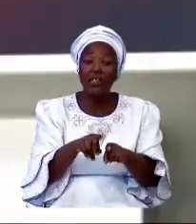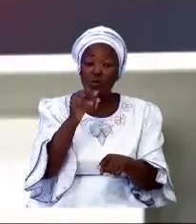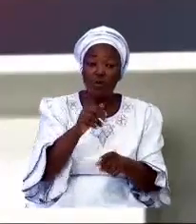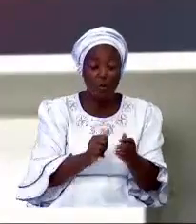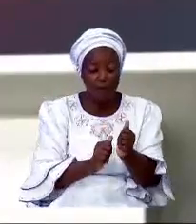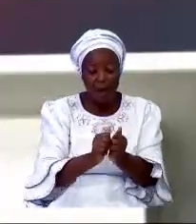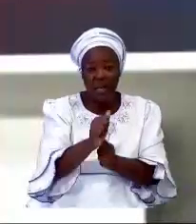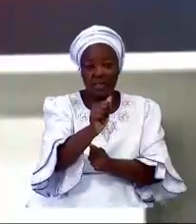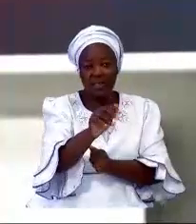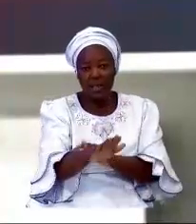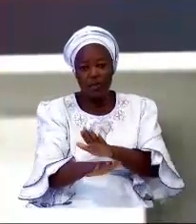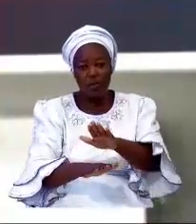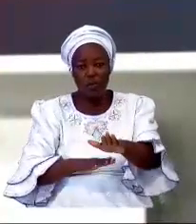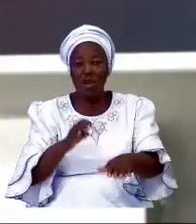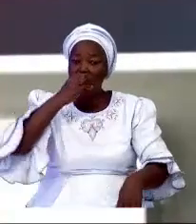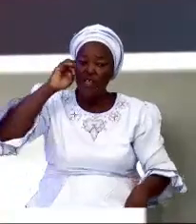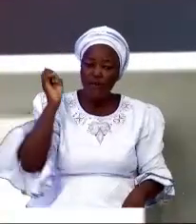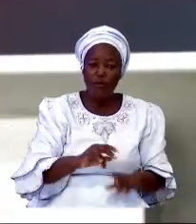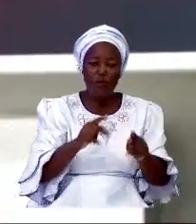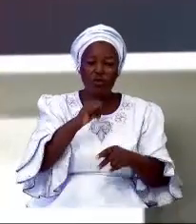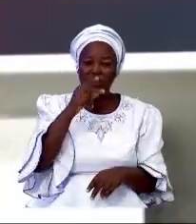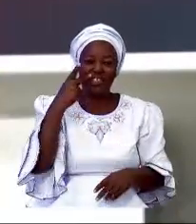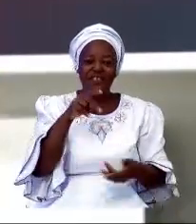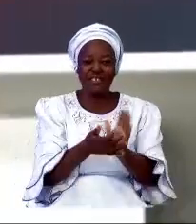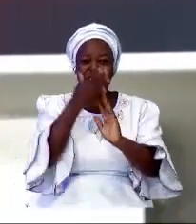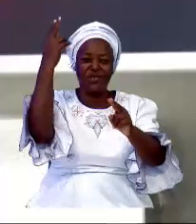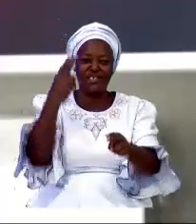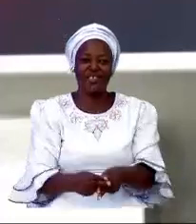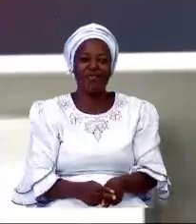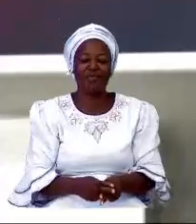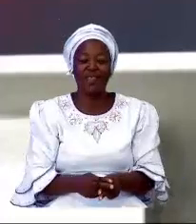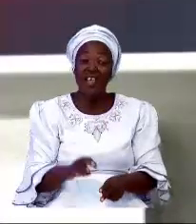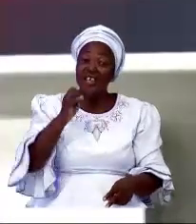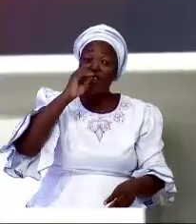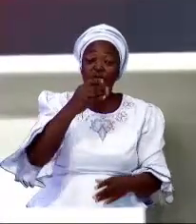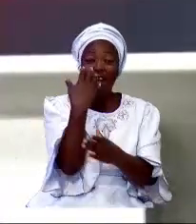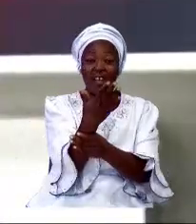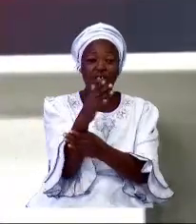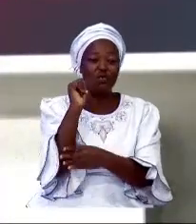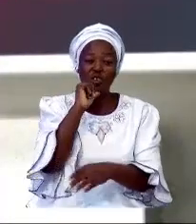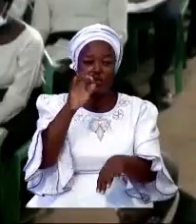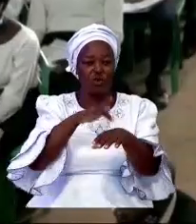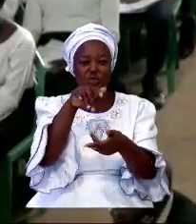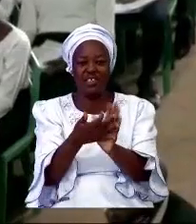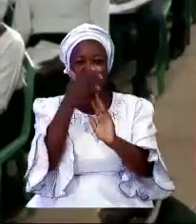lawlessness in your community, as you pass, evil people will not see you.